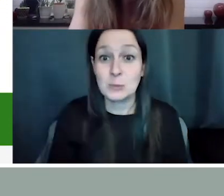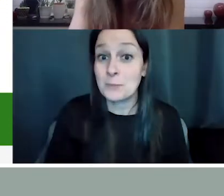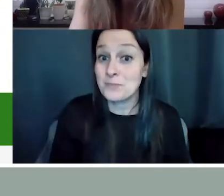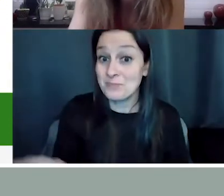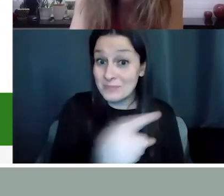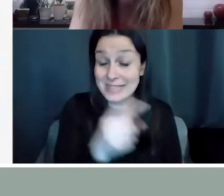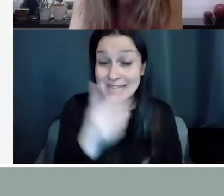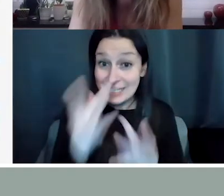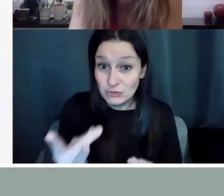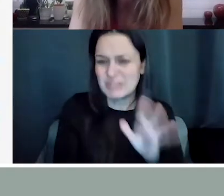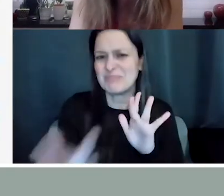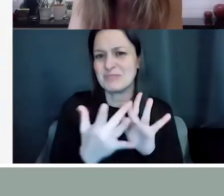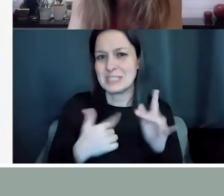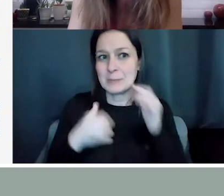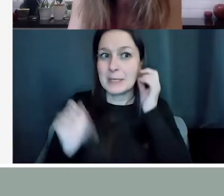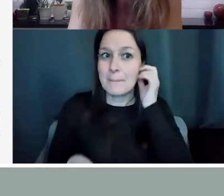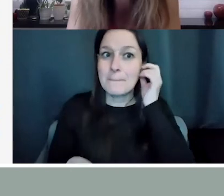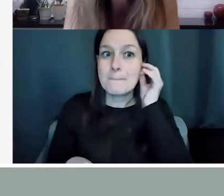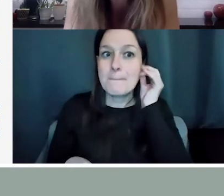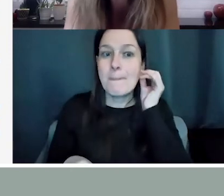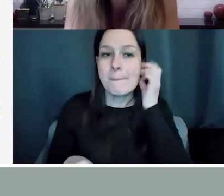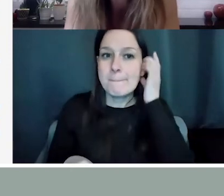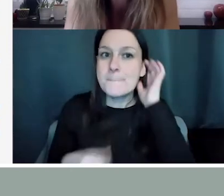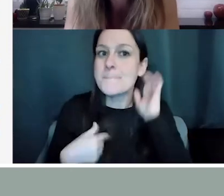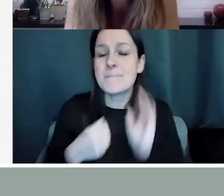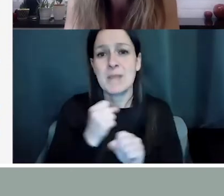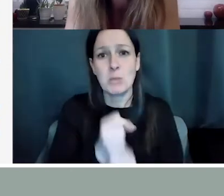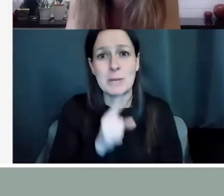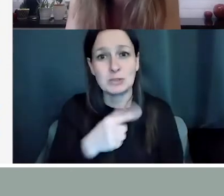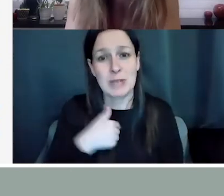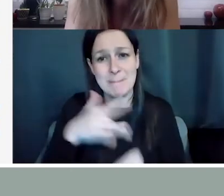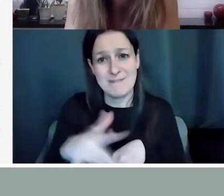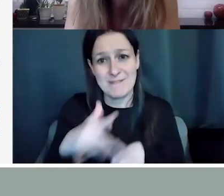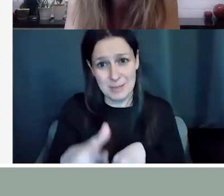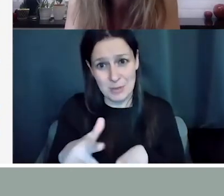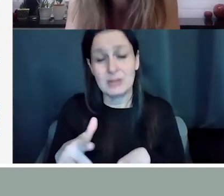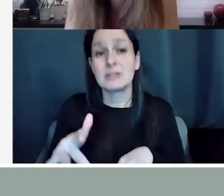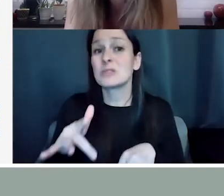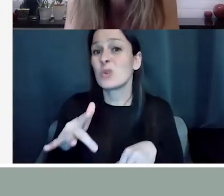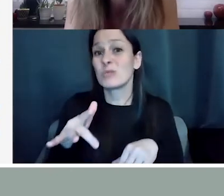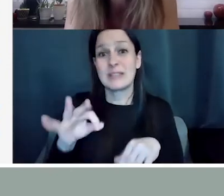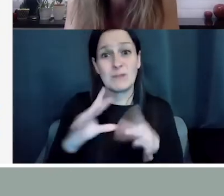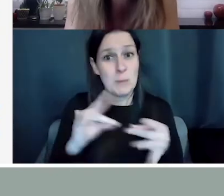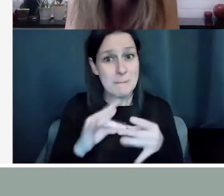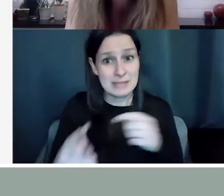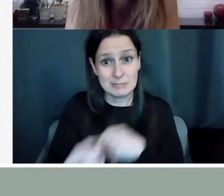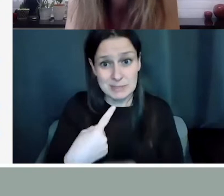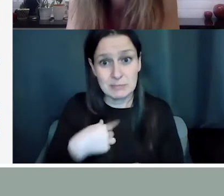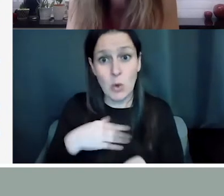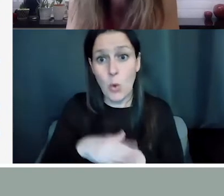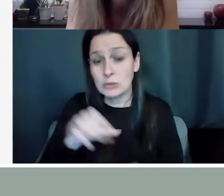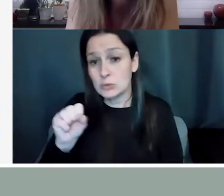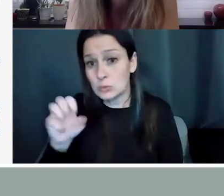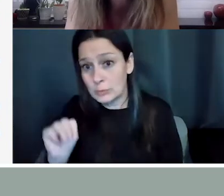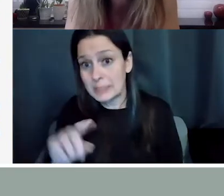interested in that, you can reach out to me. And I do want to make sure to be available. So whether you message me on social media,